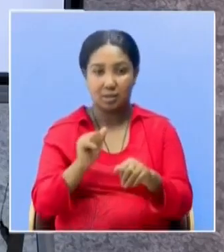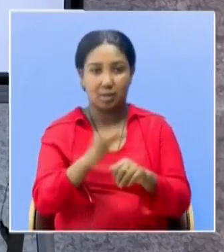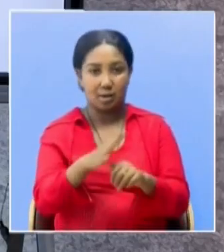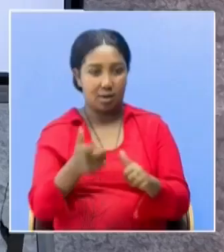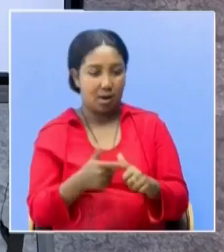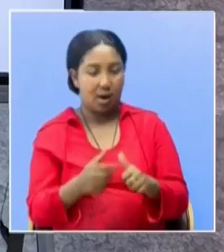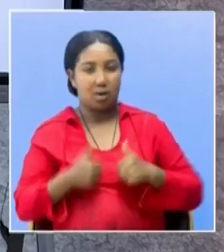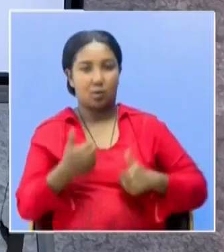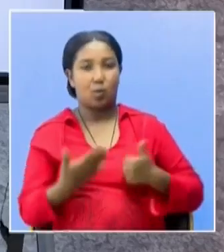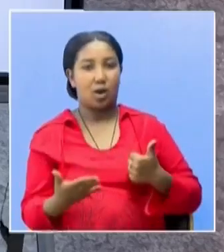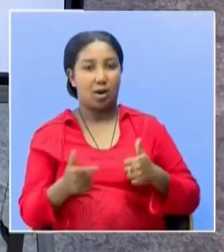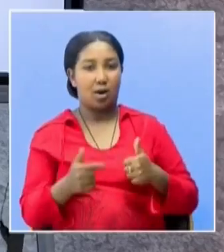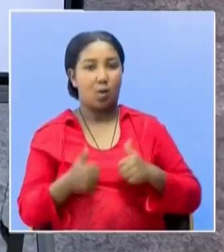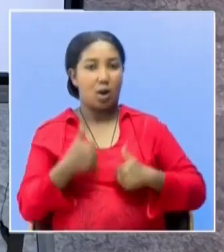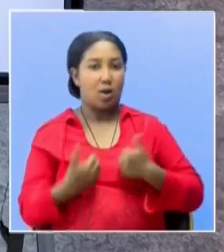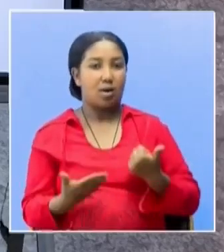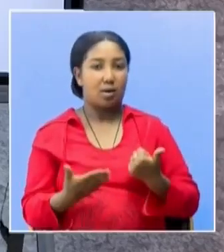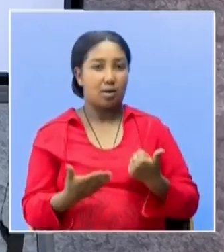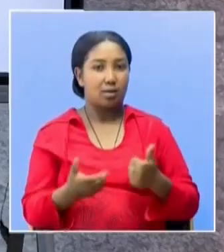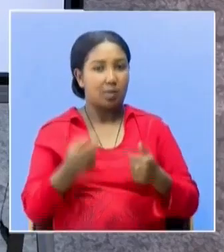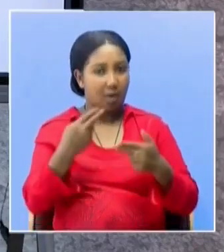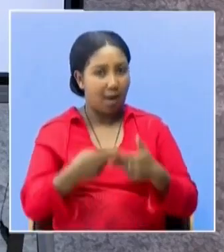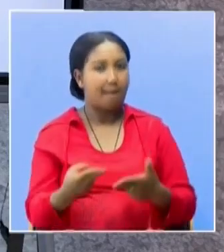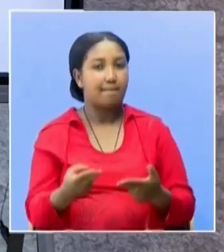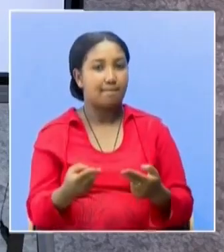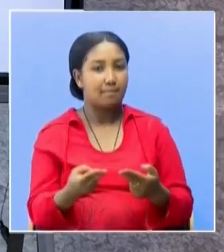addresses. So it includes your name.